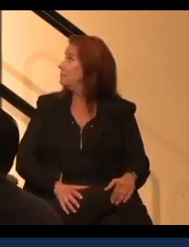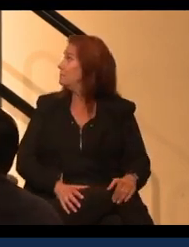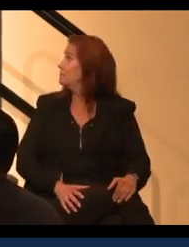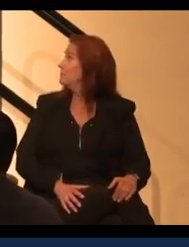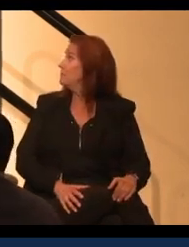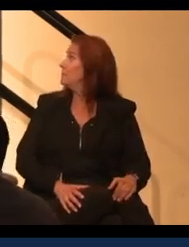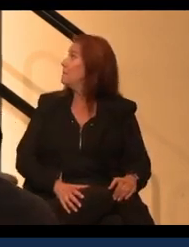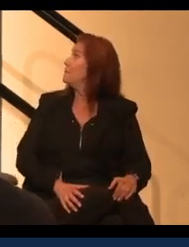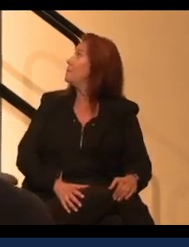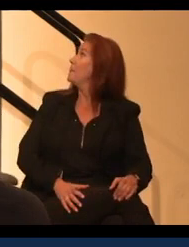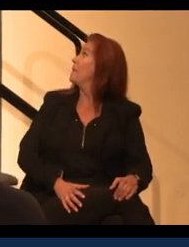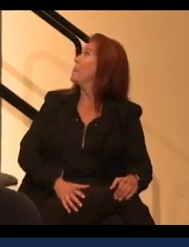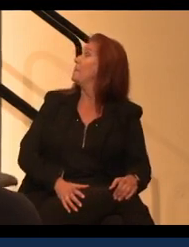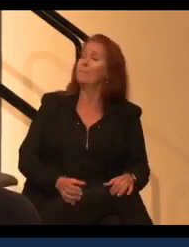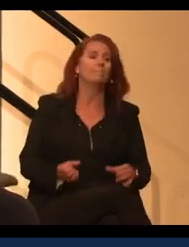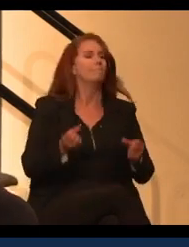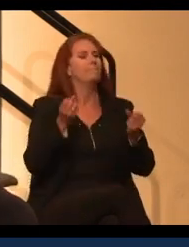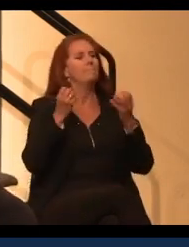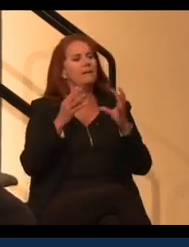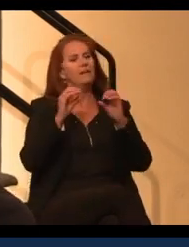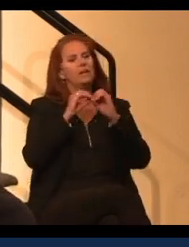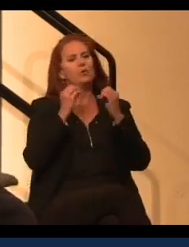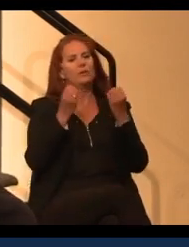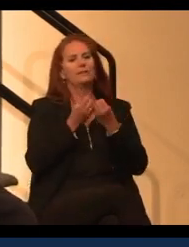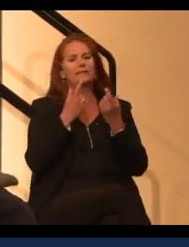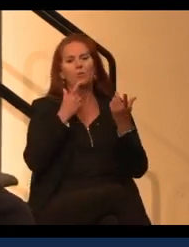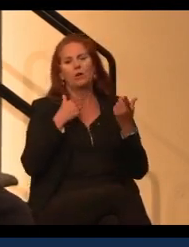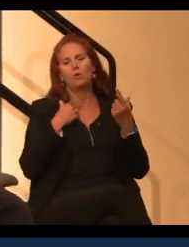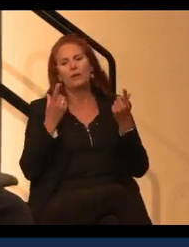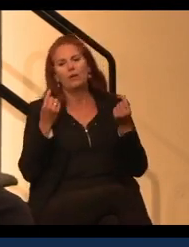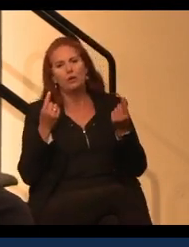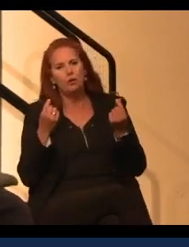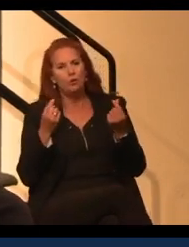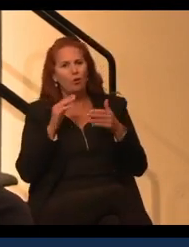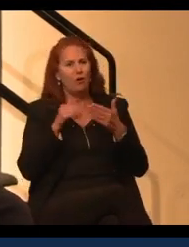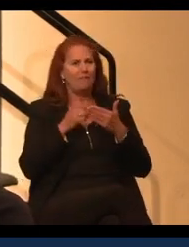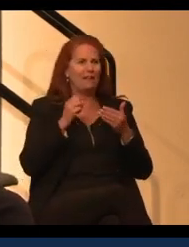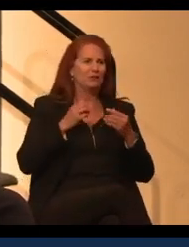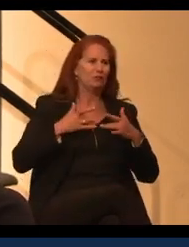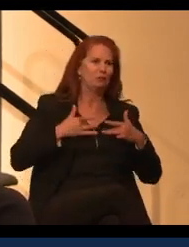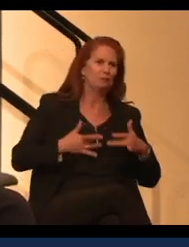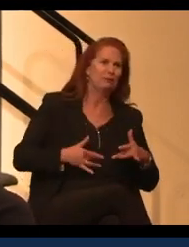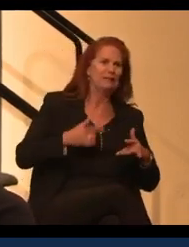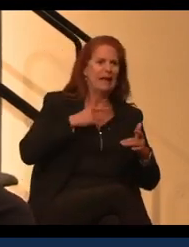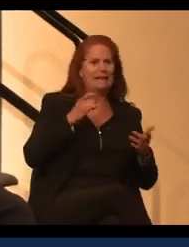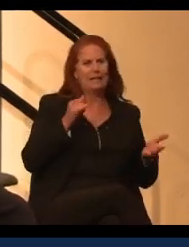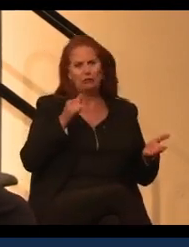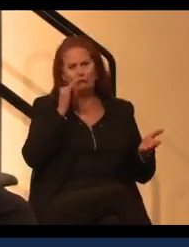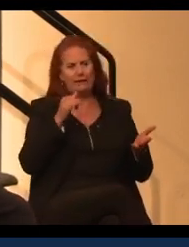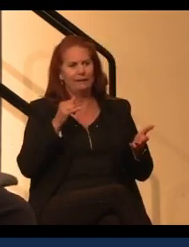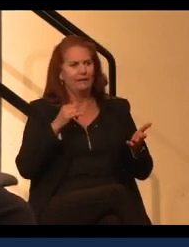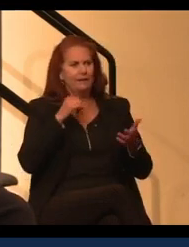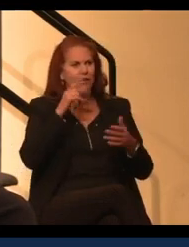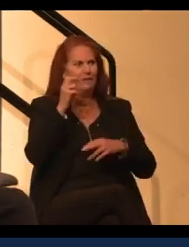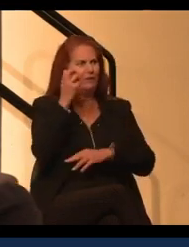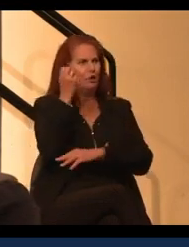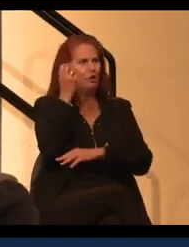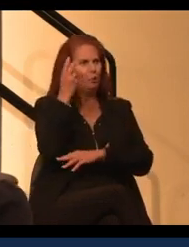Many organizations, and I would agree, well, what do we do? All of this is so depressing. I need a drink. It's not even, I don't even think it's noon